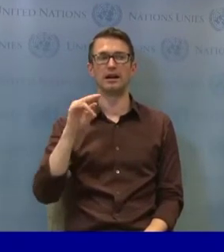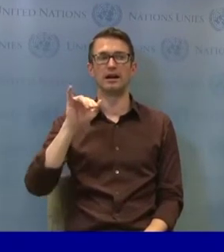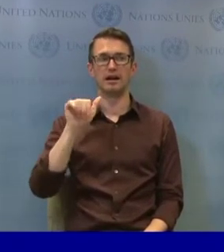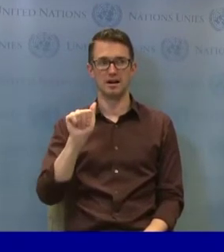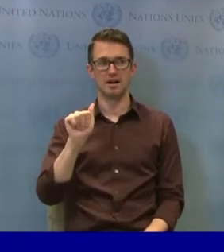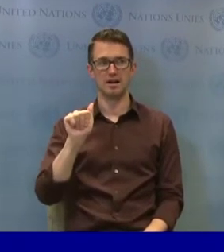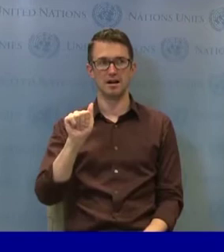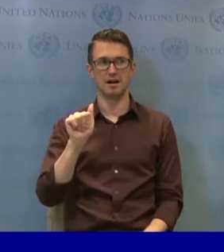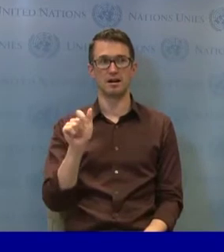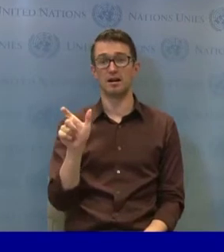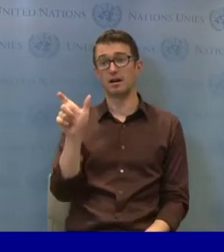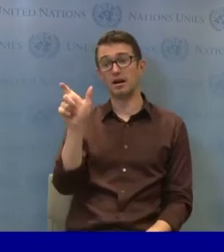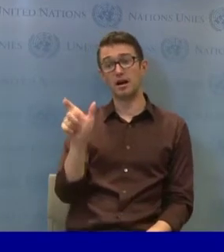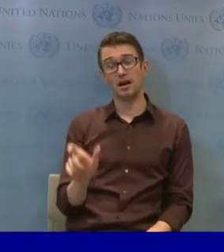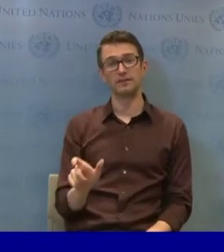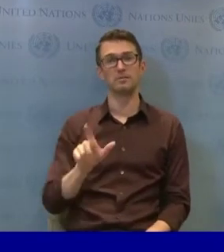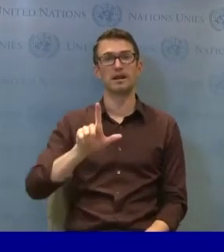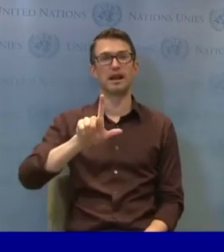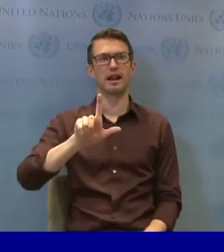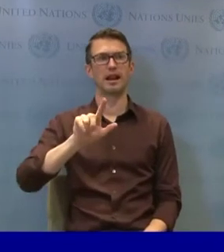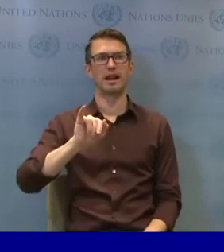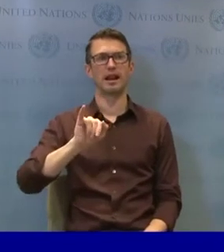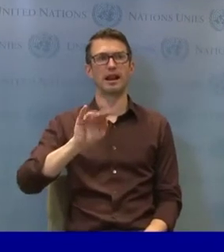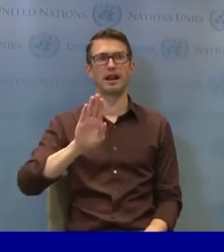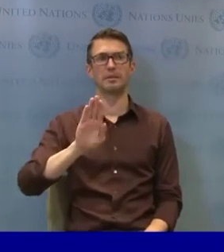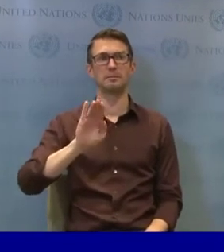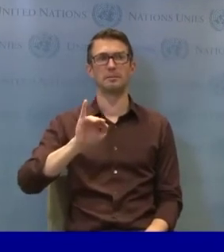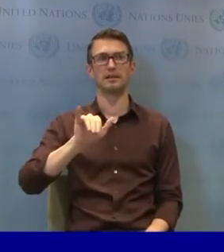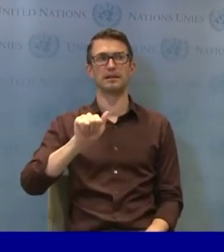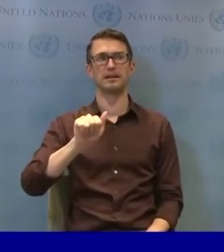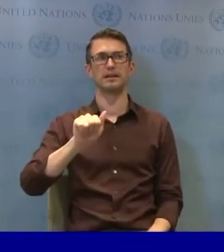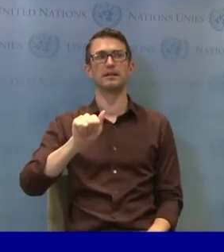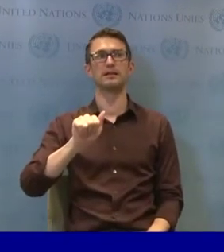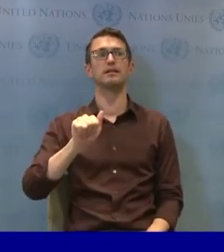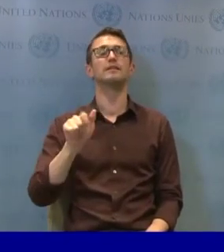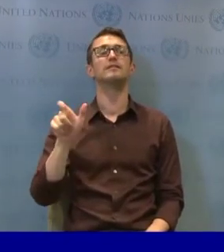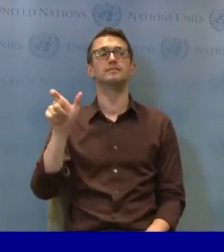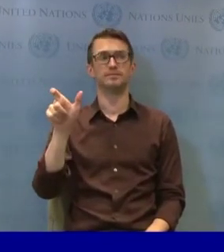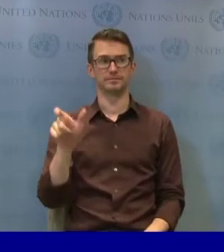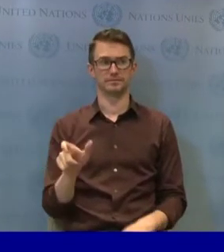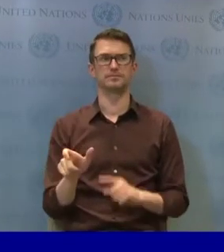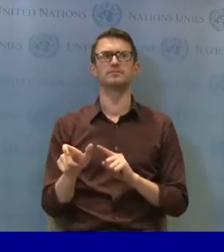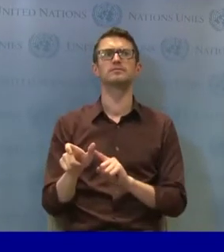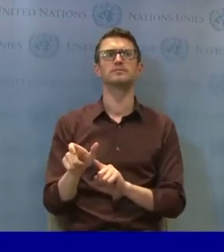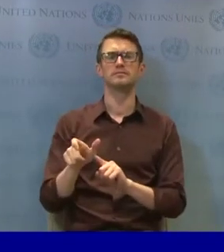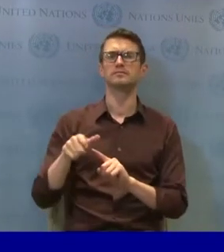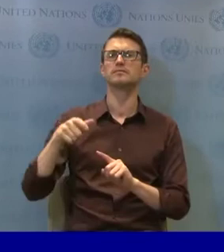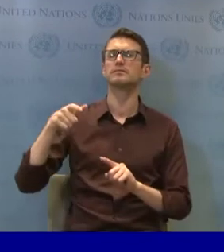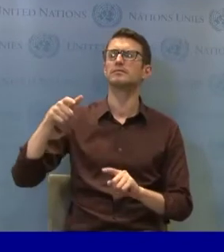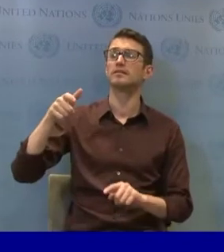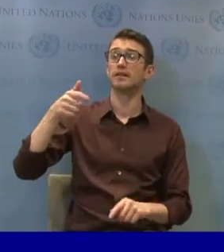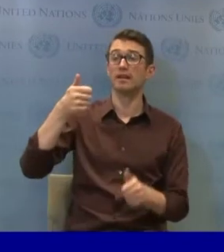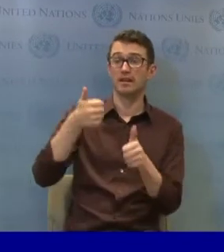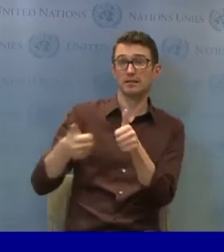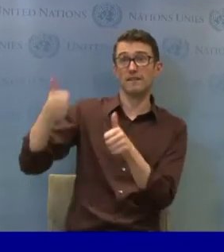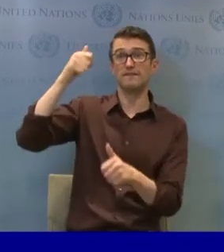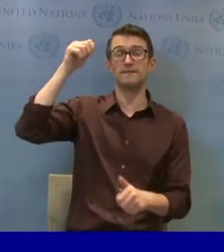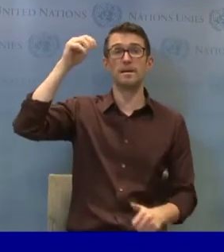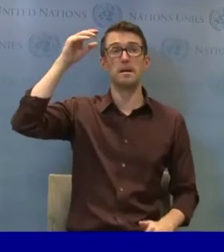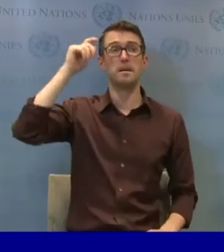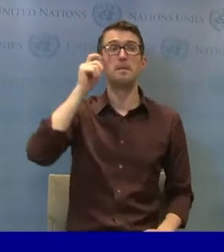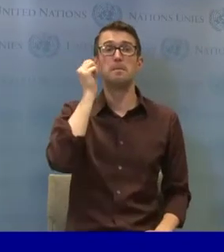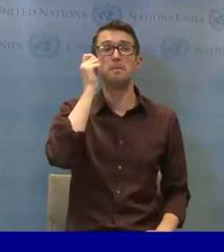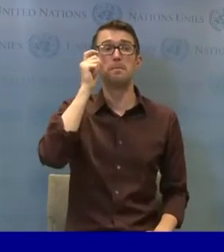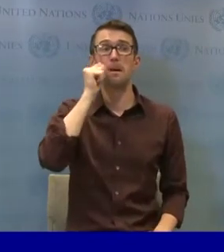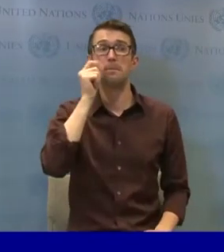her father, late Ambassador Kekia, whose strong commitment to promoting the rights of persons with disabilities eventually